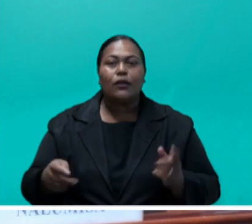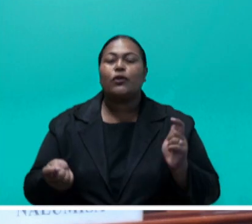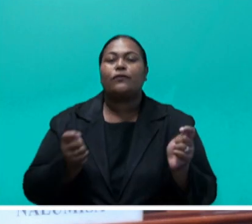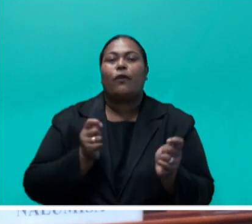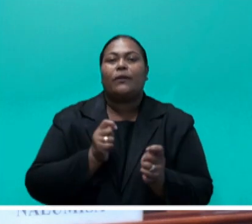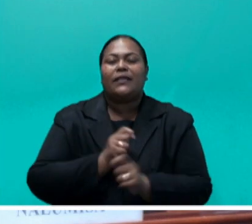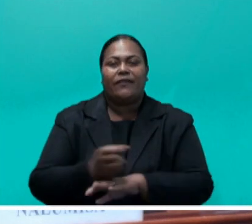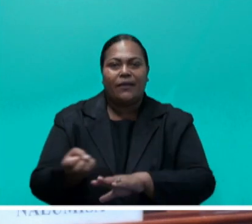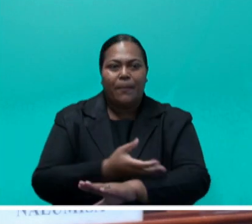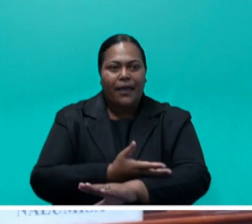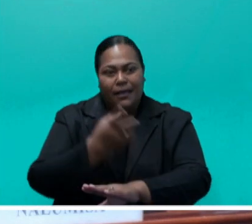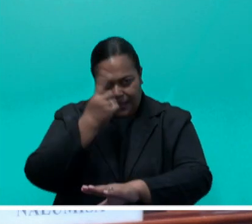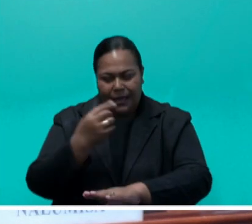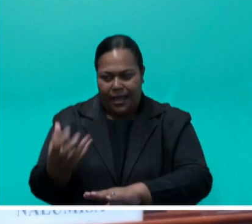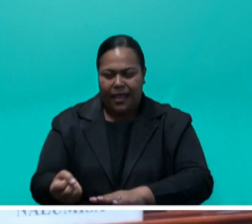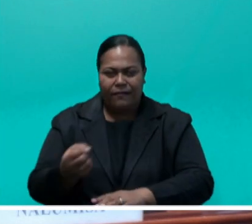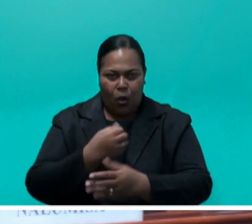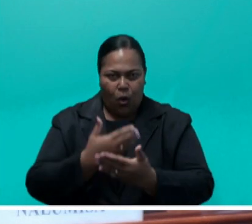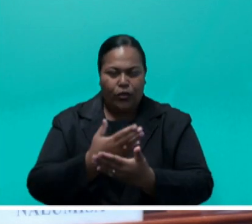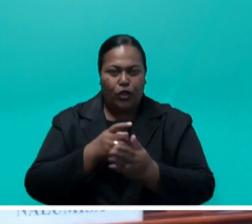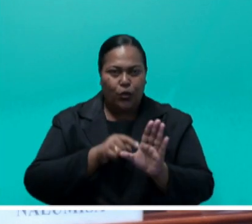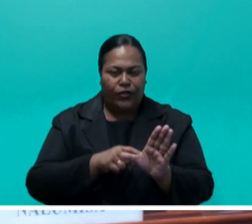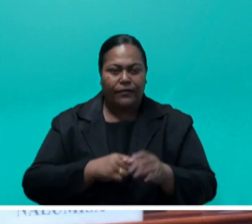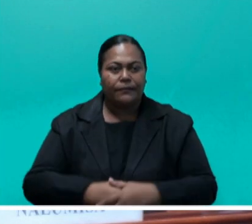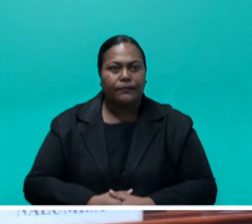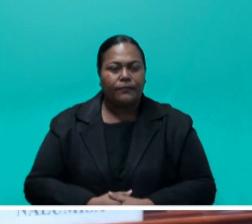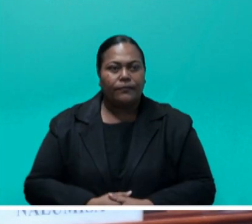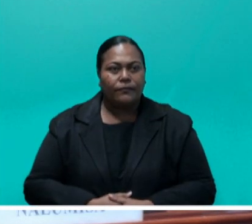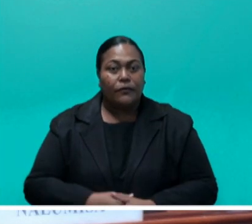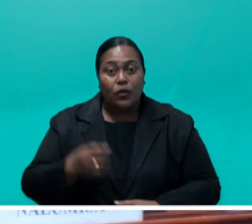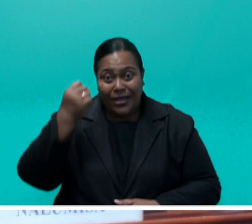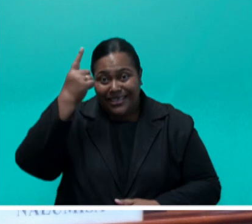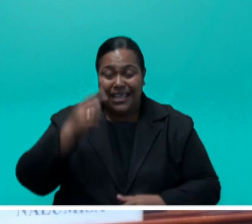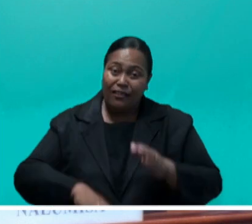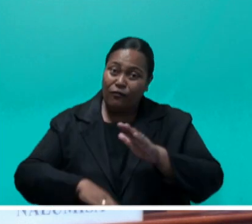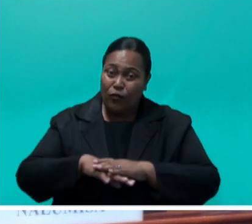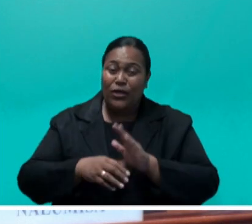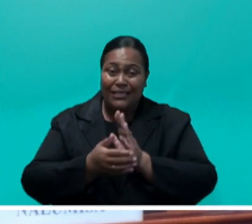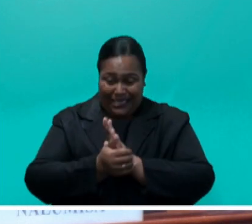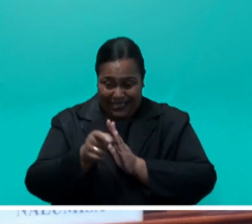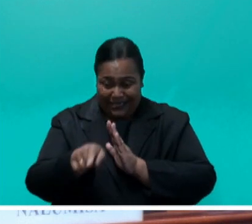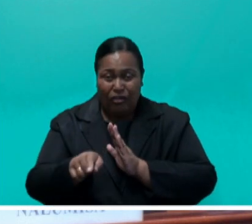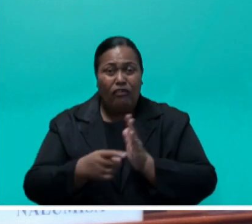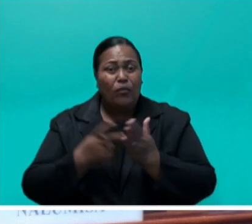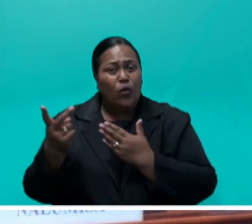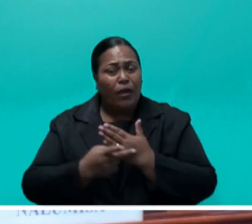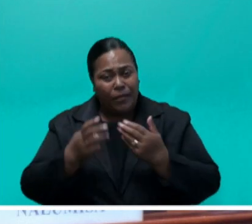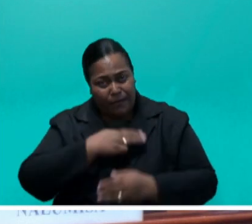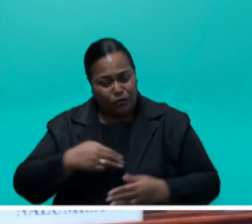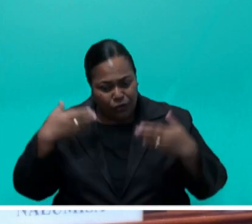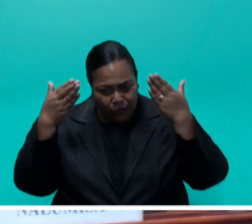impact it can have on our youth. To realize the full potential of this program, the Ministry will focus